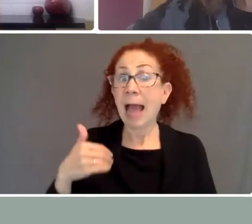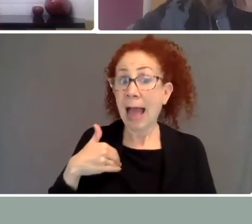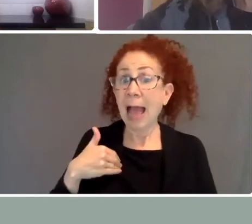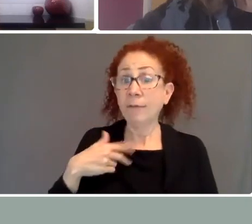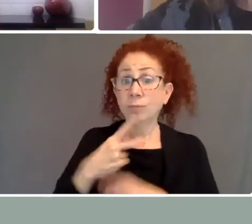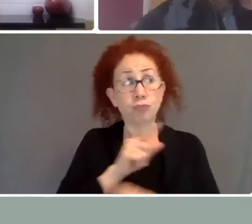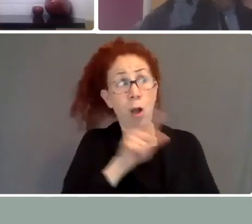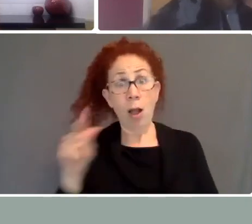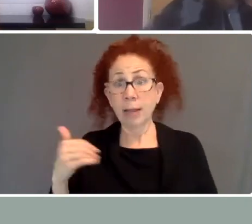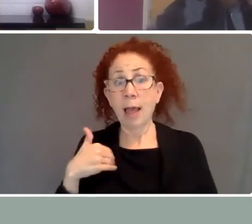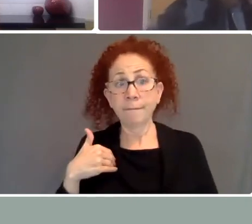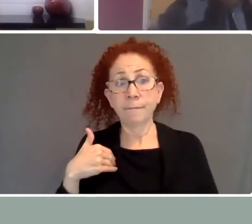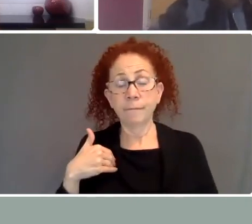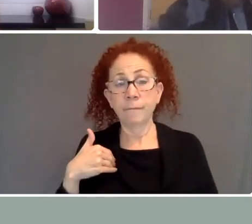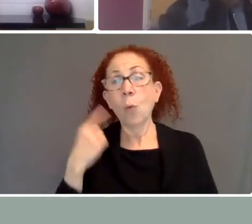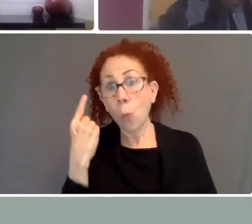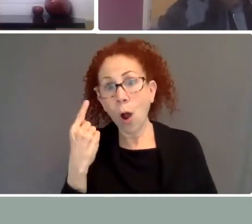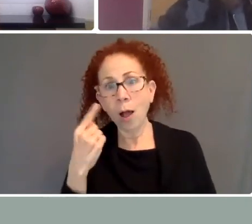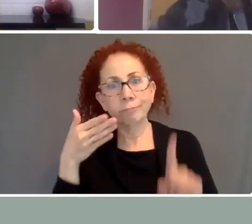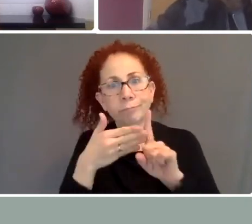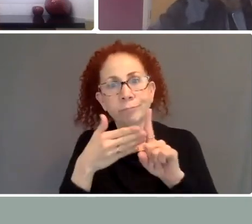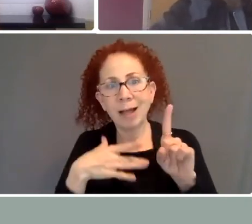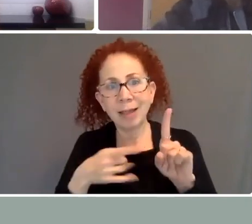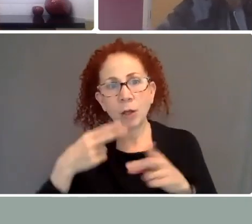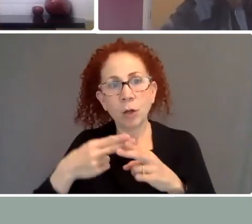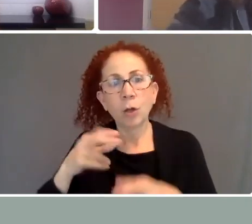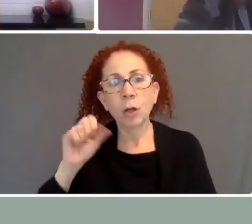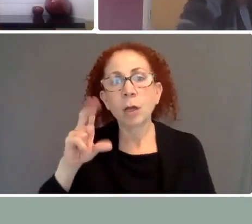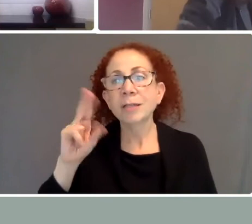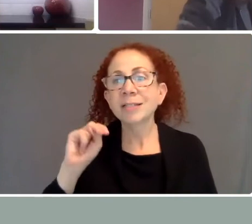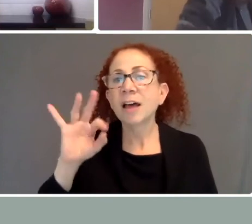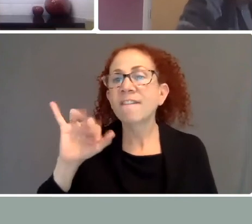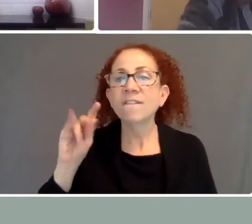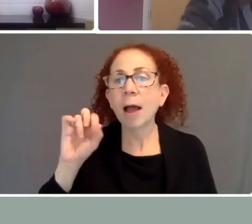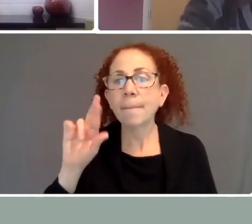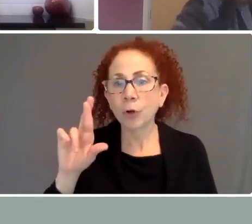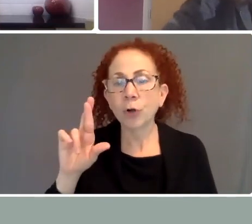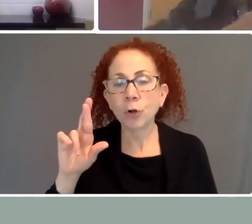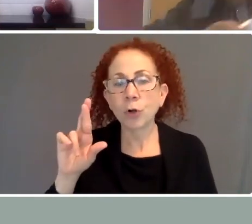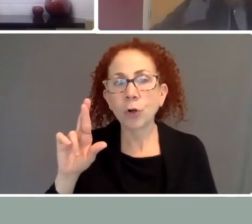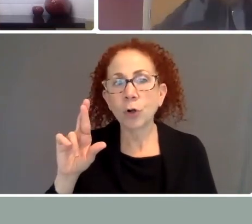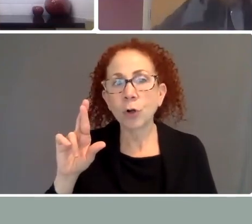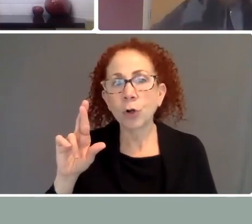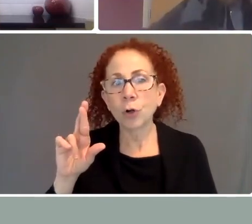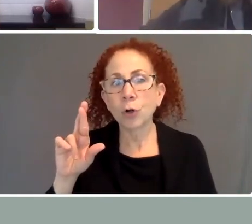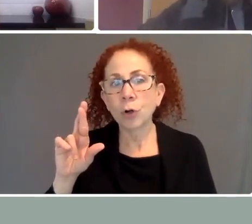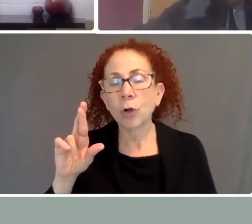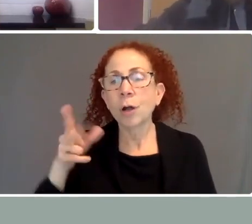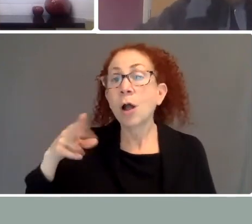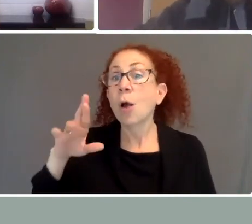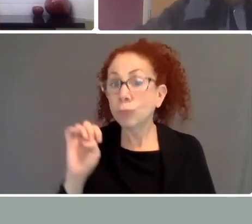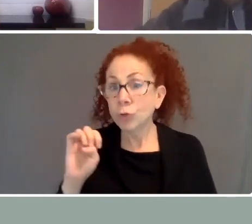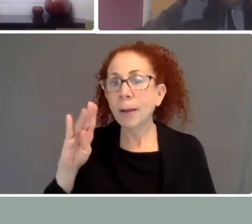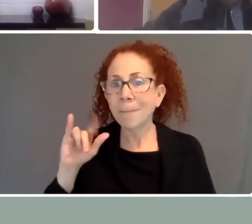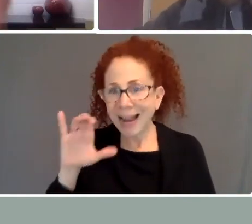products on the market. One I particularly like is called Sun Fiber, that are